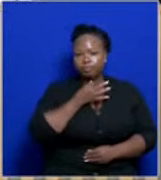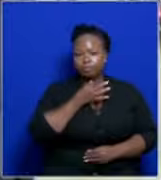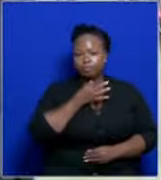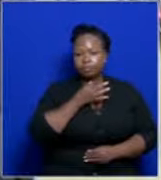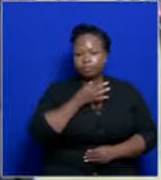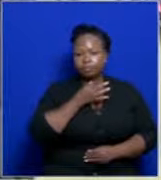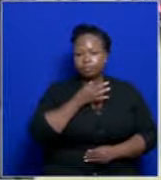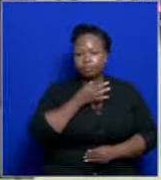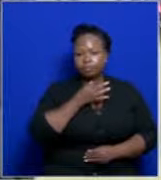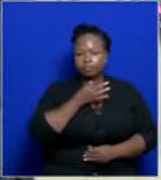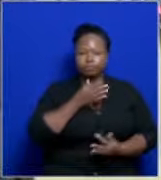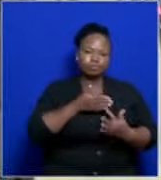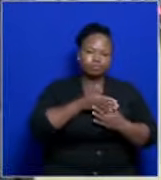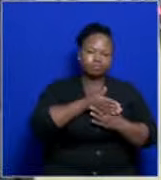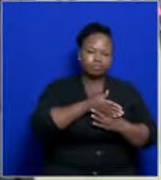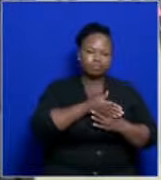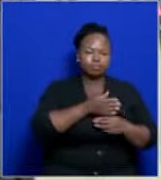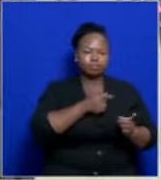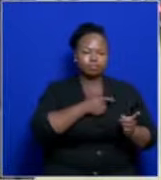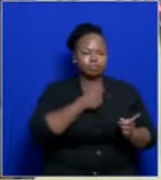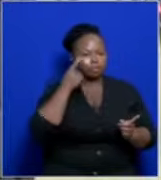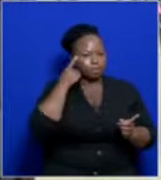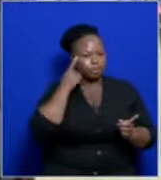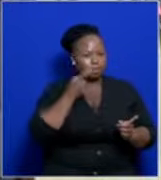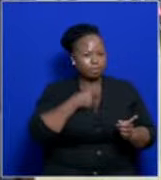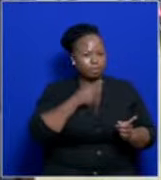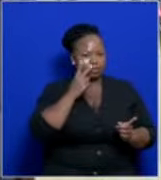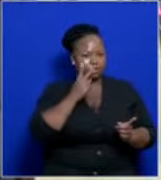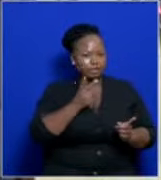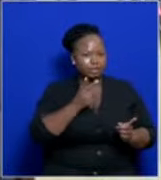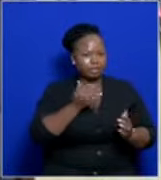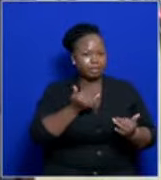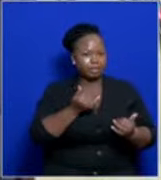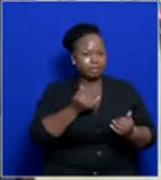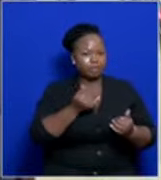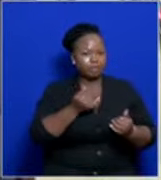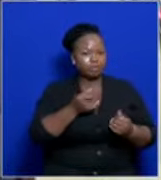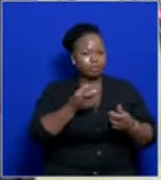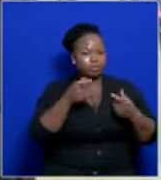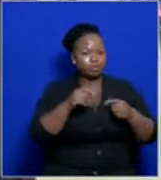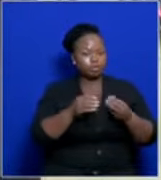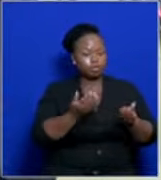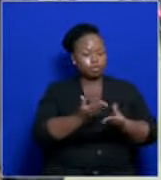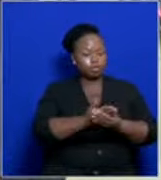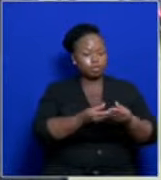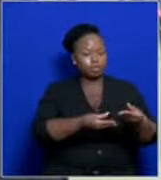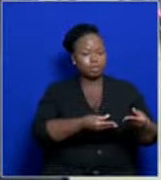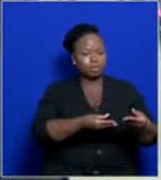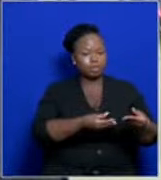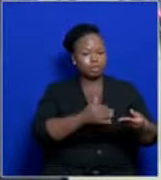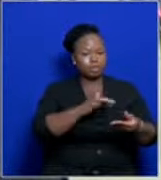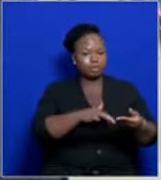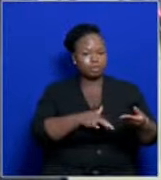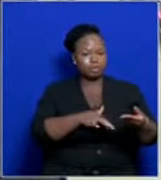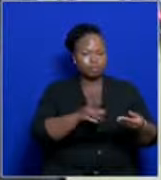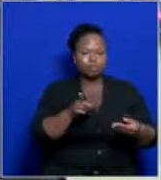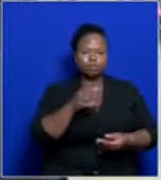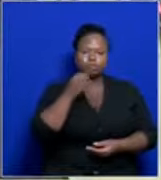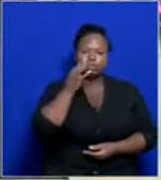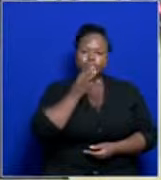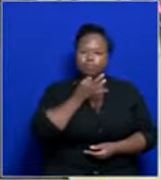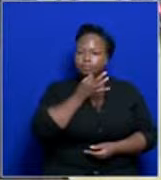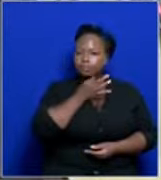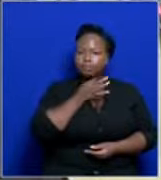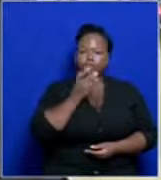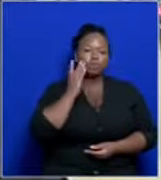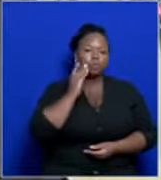Mr. Law, I didn't realize that you have moved from this document. You say that when Ms. Mutsipe comes here,